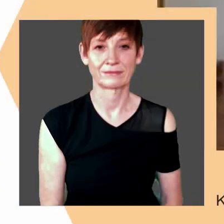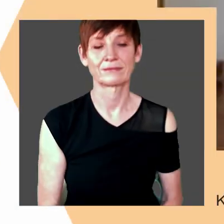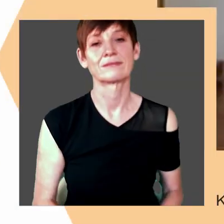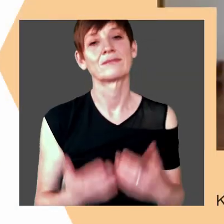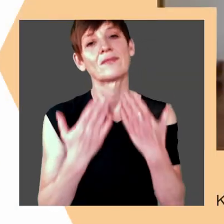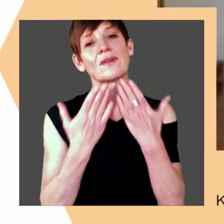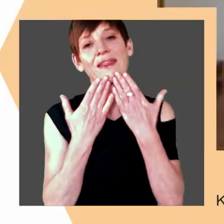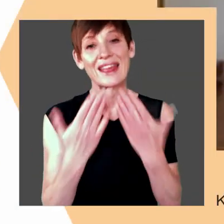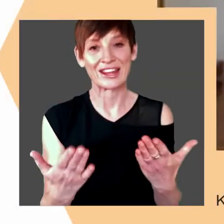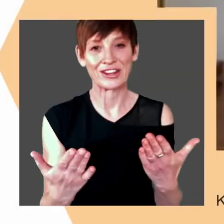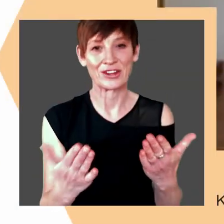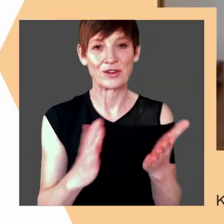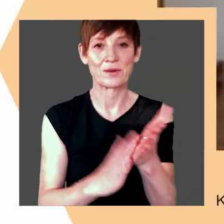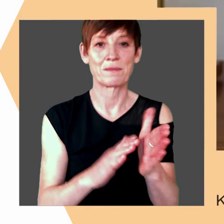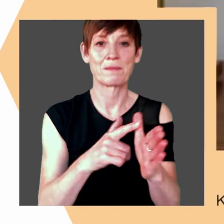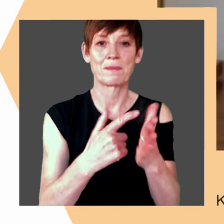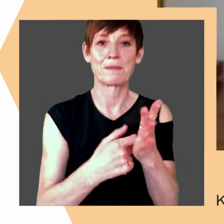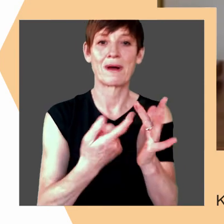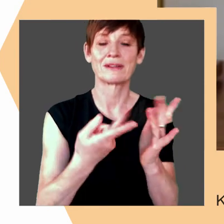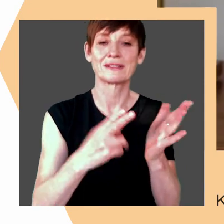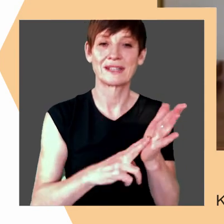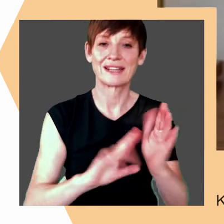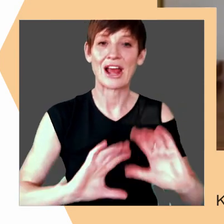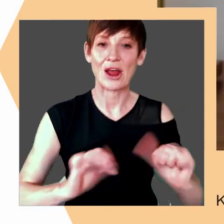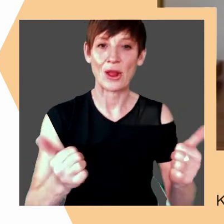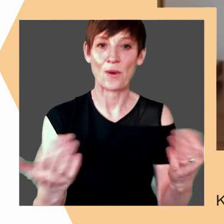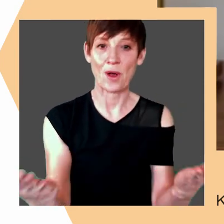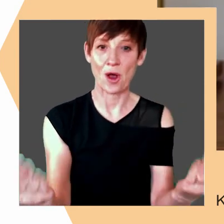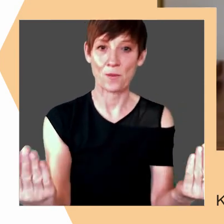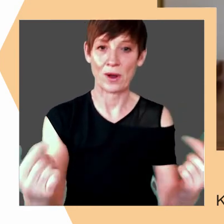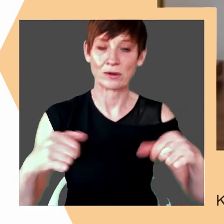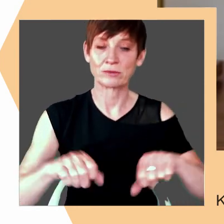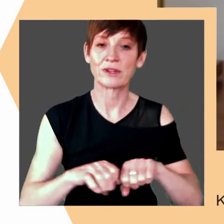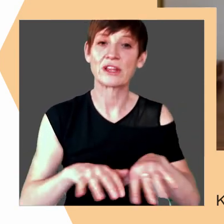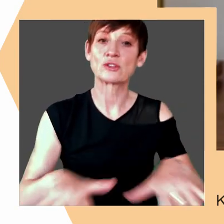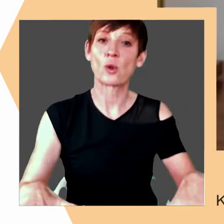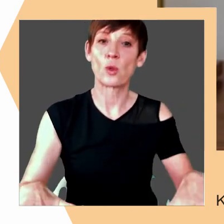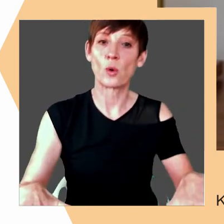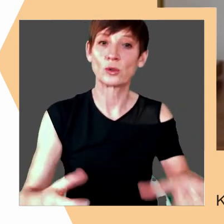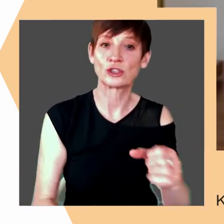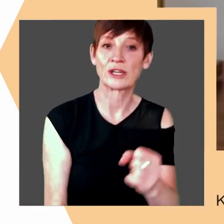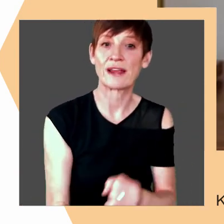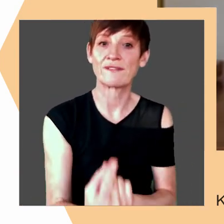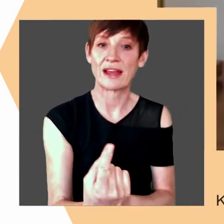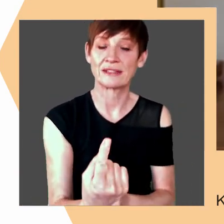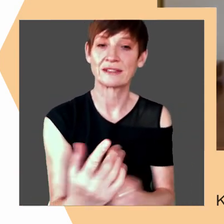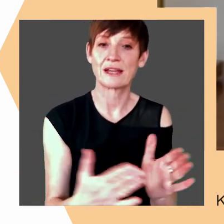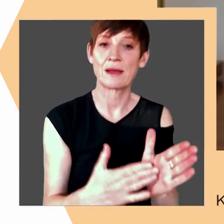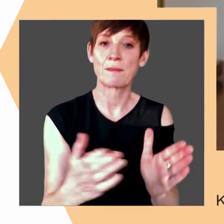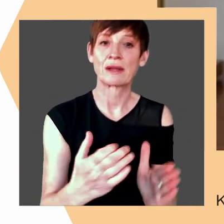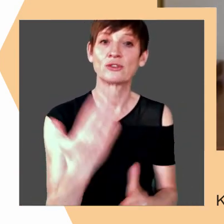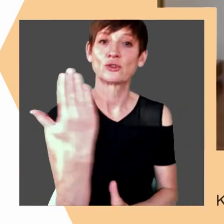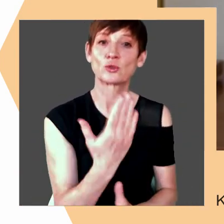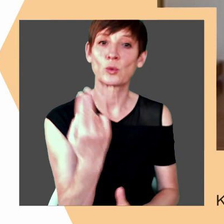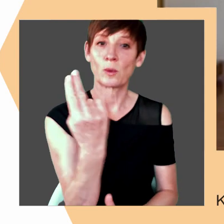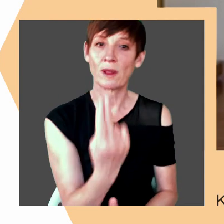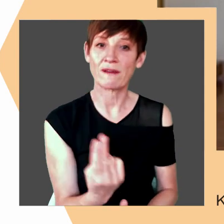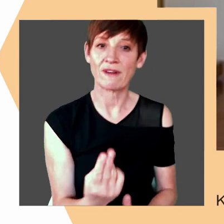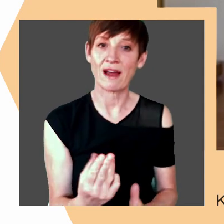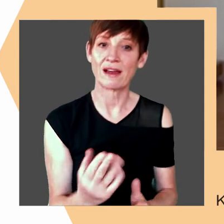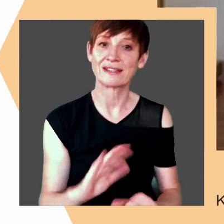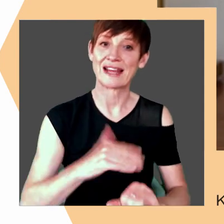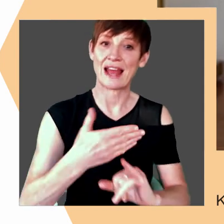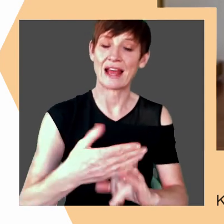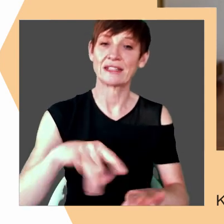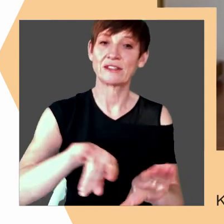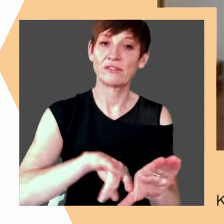Thank you, Martin. Hello, everyone, and welcome to this launch event for Manchester School of Art Postgraduate End of Year Degree Show. My name